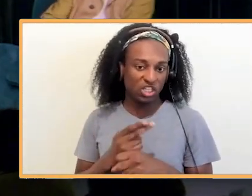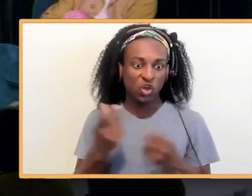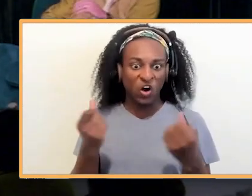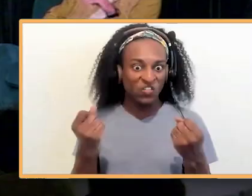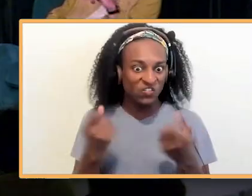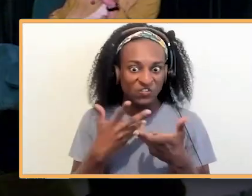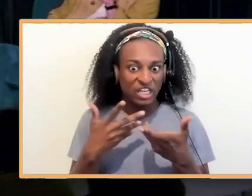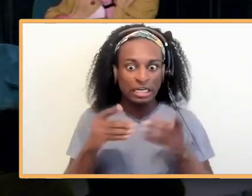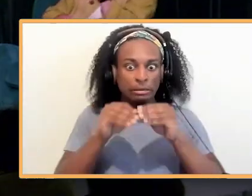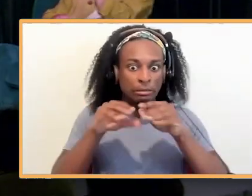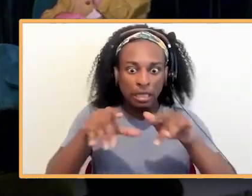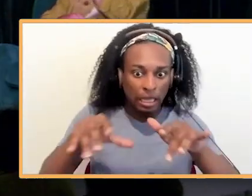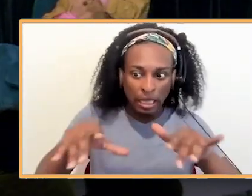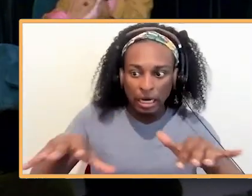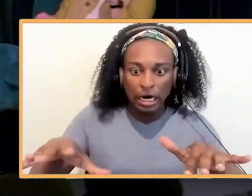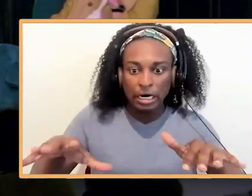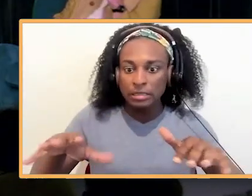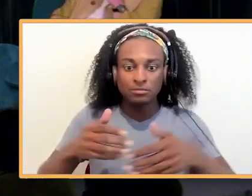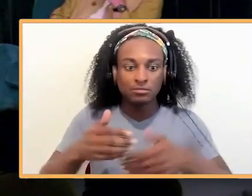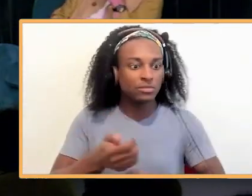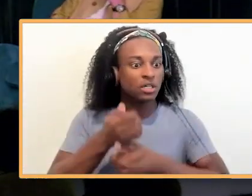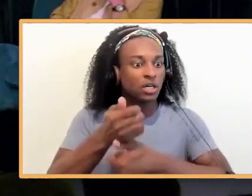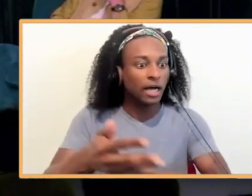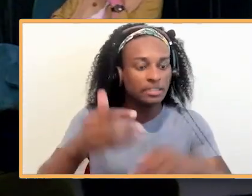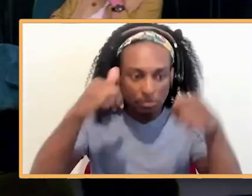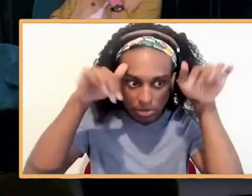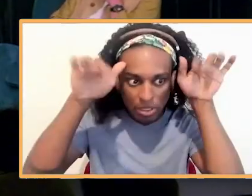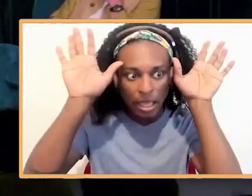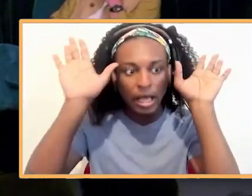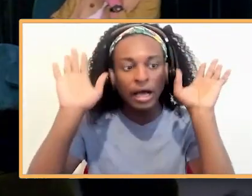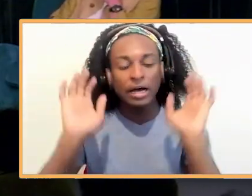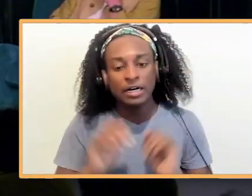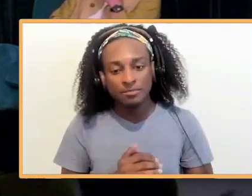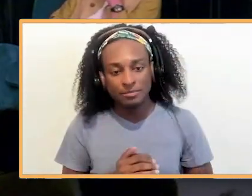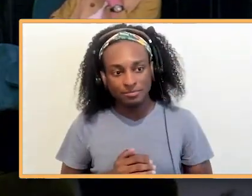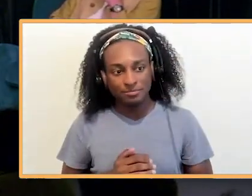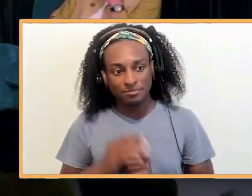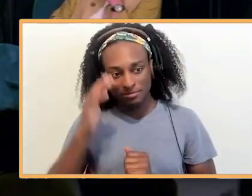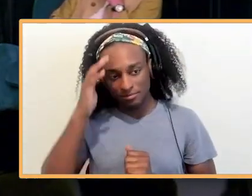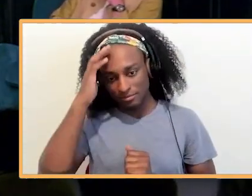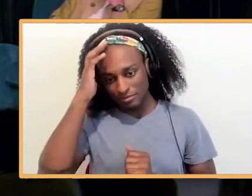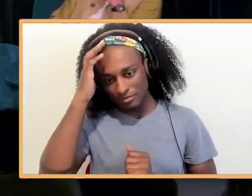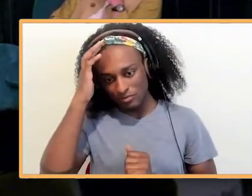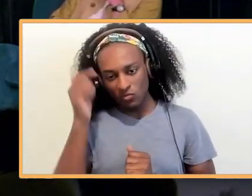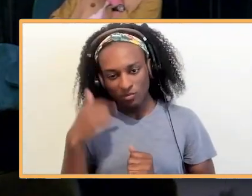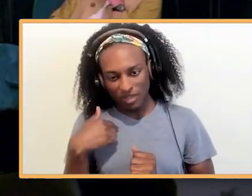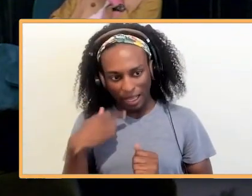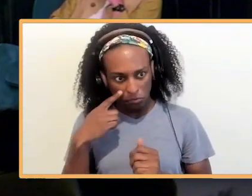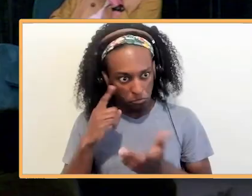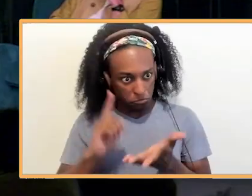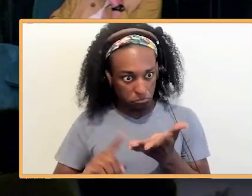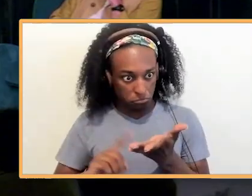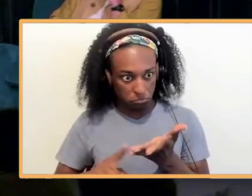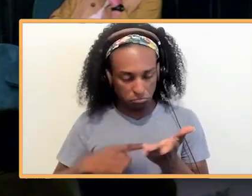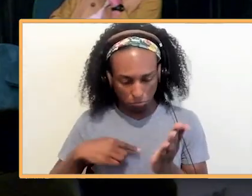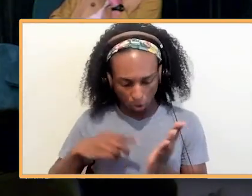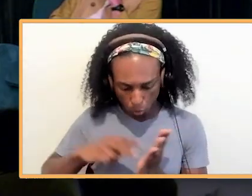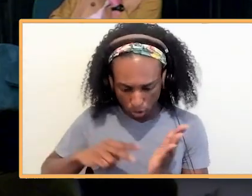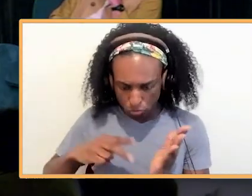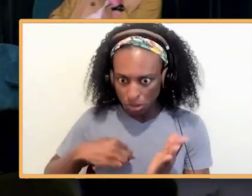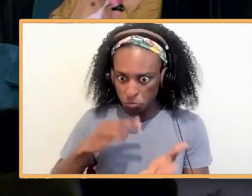you know, there's this belief that I was really fascinated to read this research. There's this belief like we're hardwired as humans